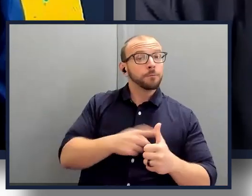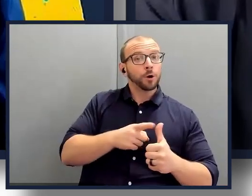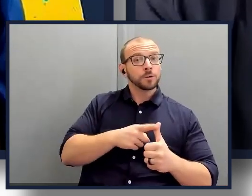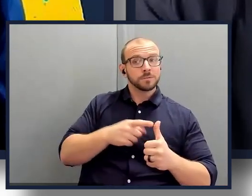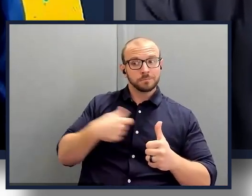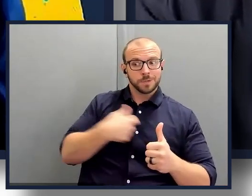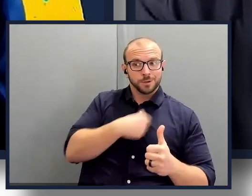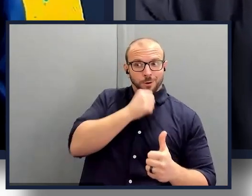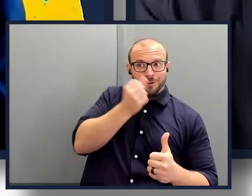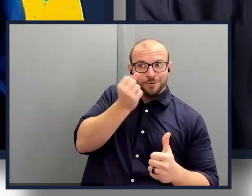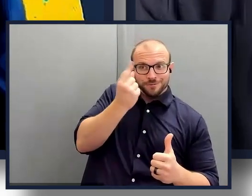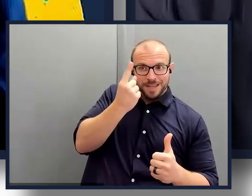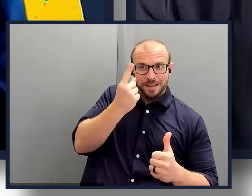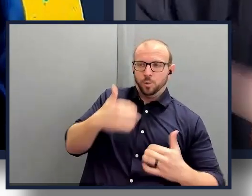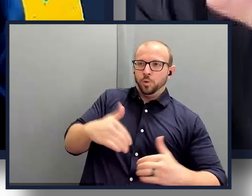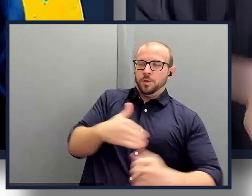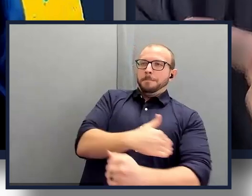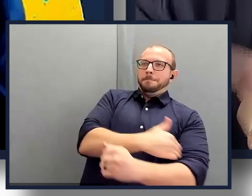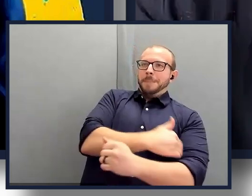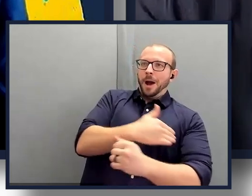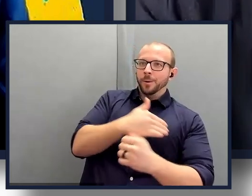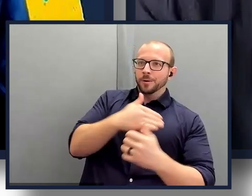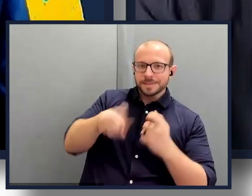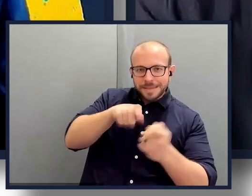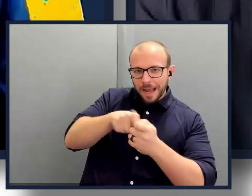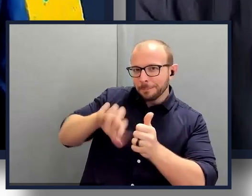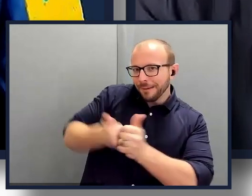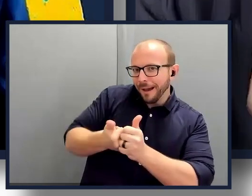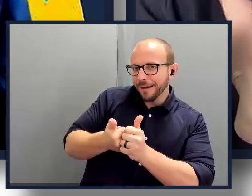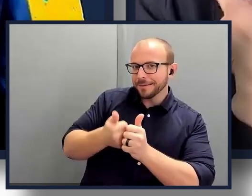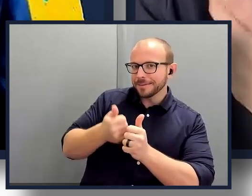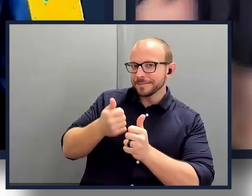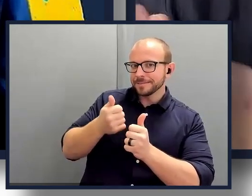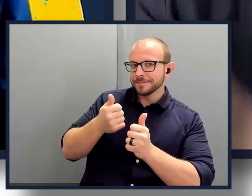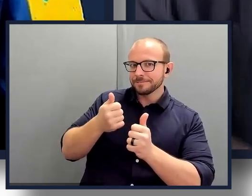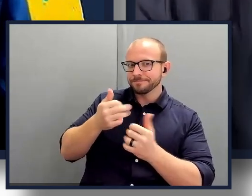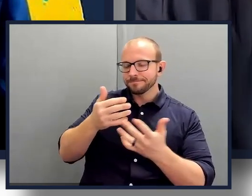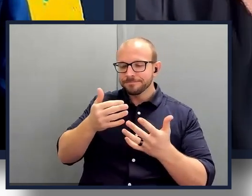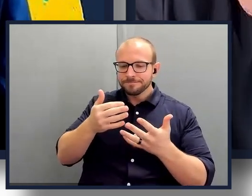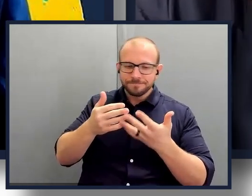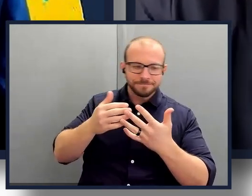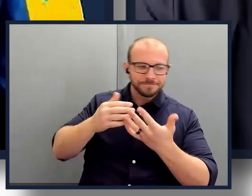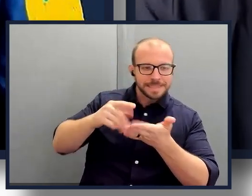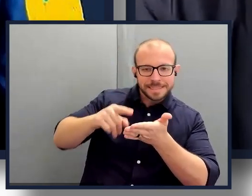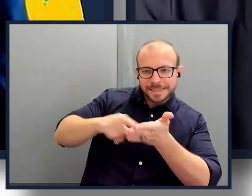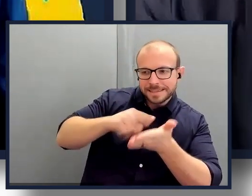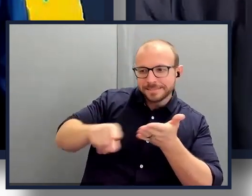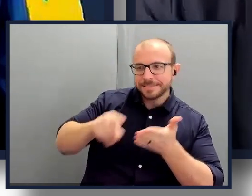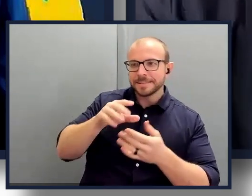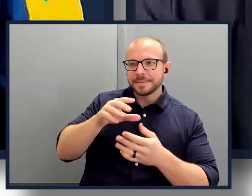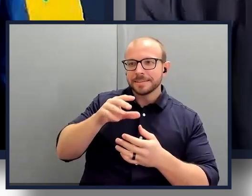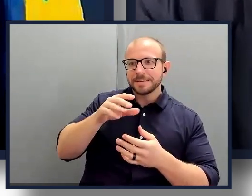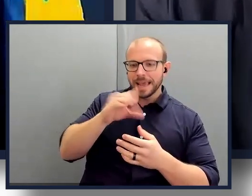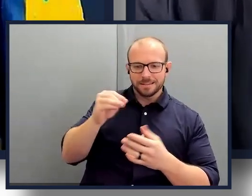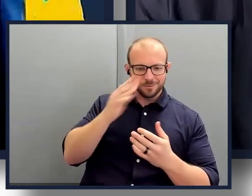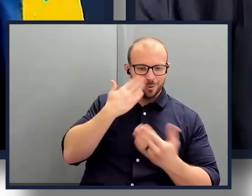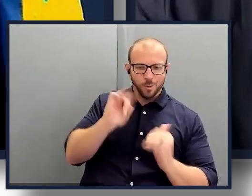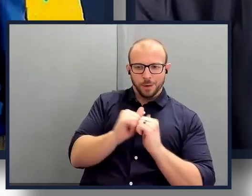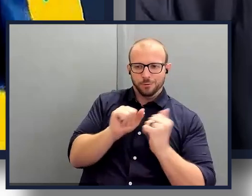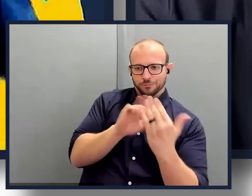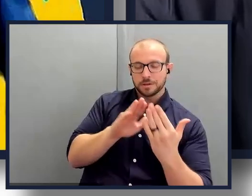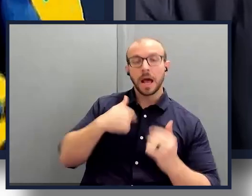it. And we don't yet know how to address it. I know as a professor at UCSD,